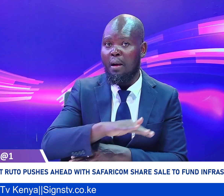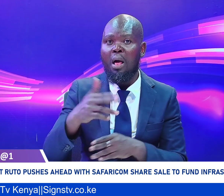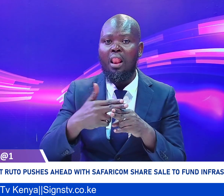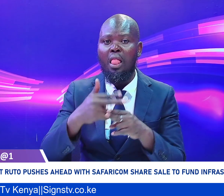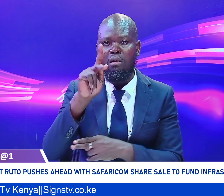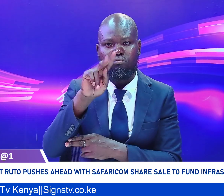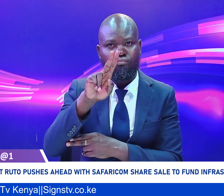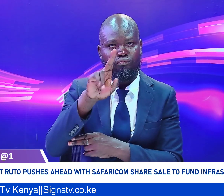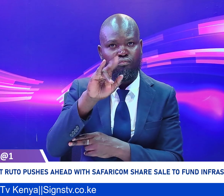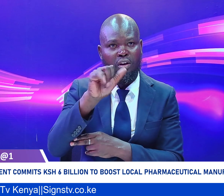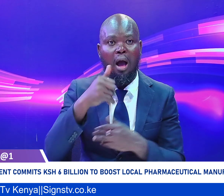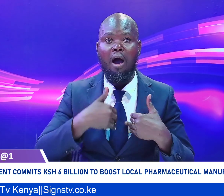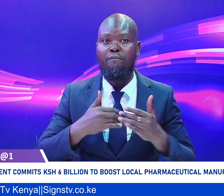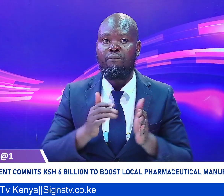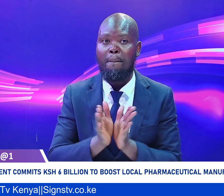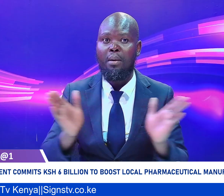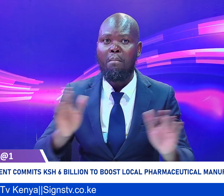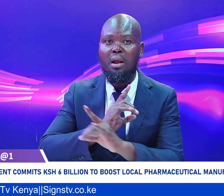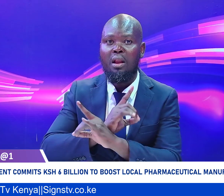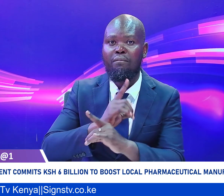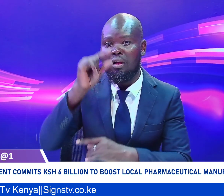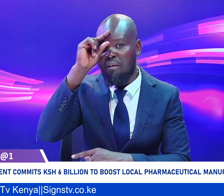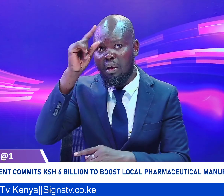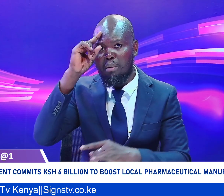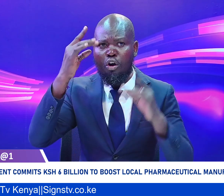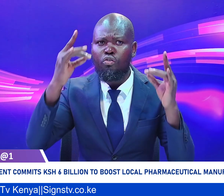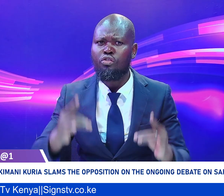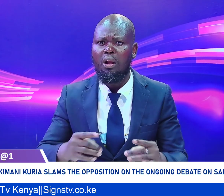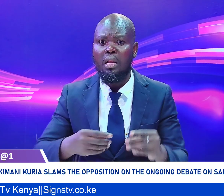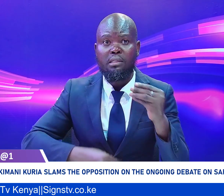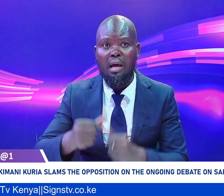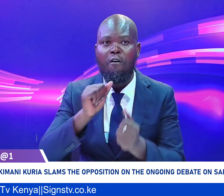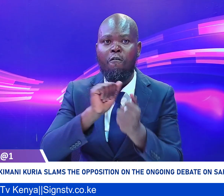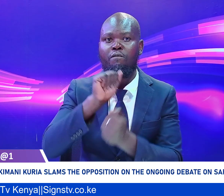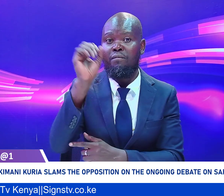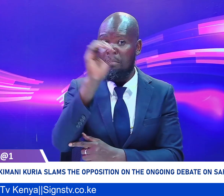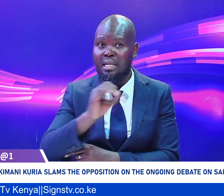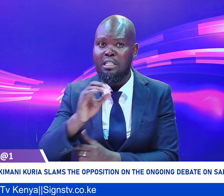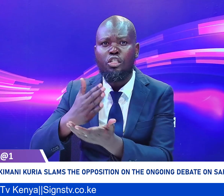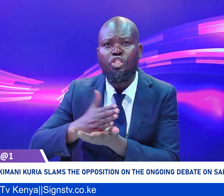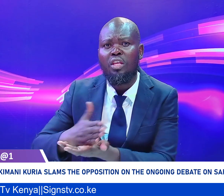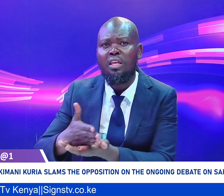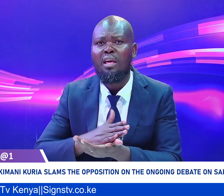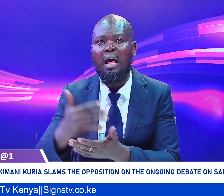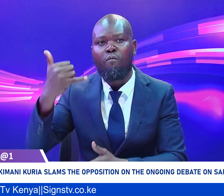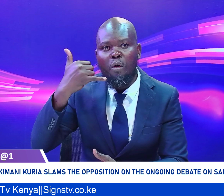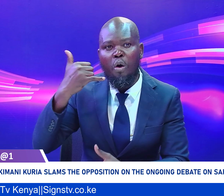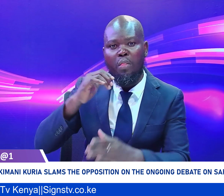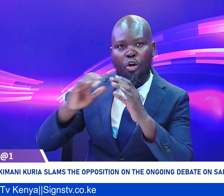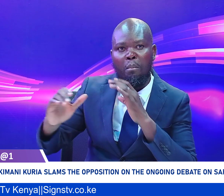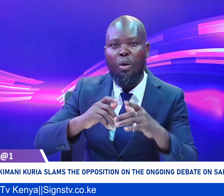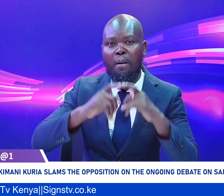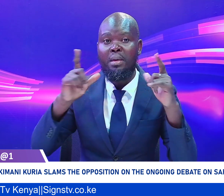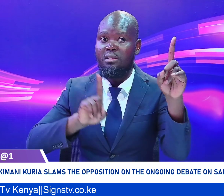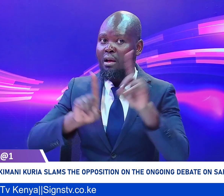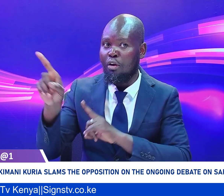Molo Member of Parliament Kimani Kuria has publicly defended the government's decision to sell 15% of its shares in the